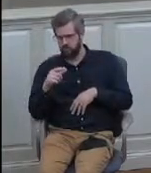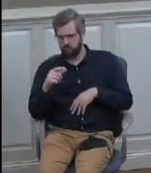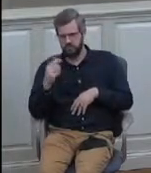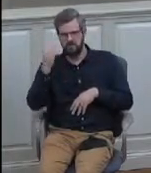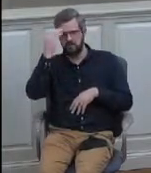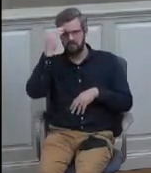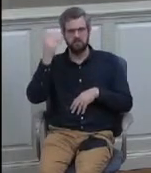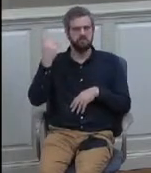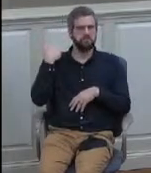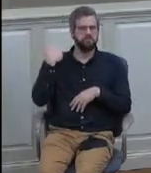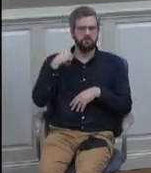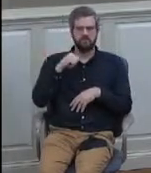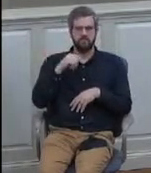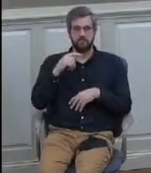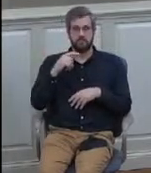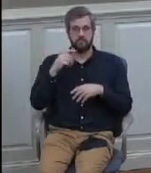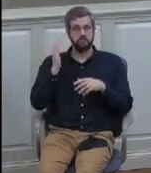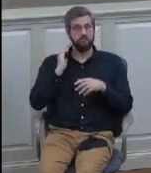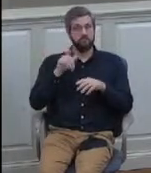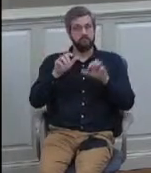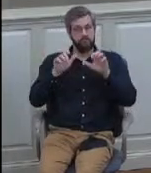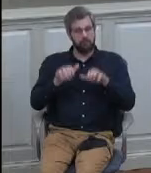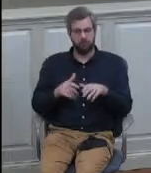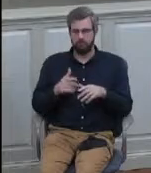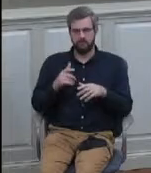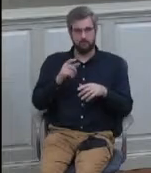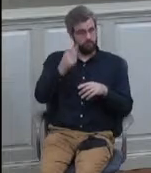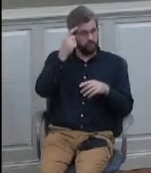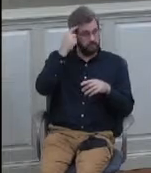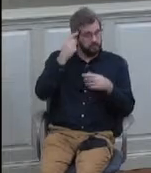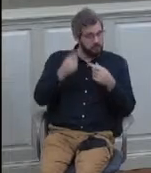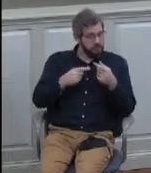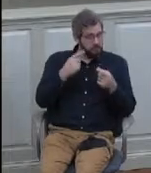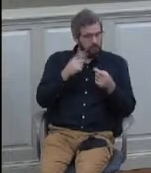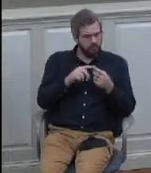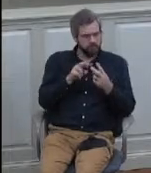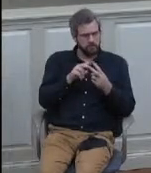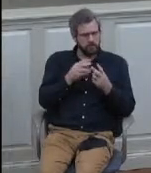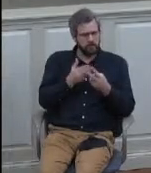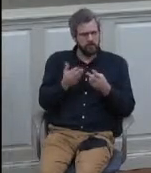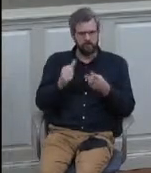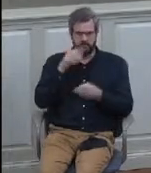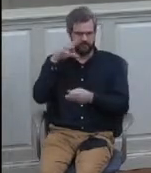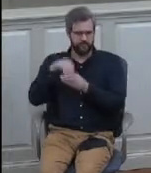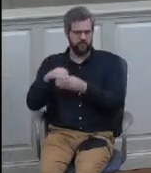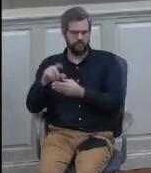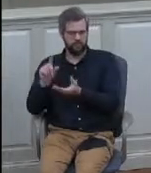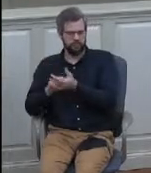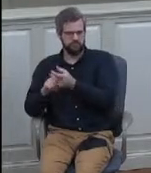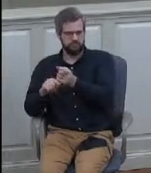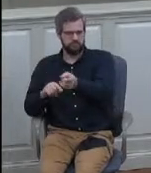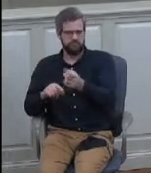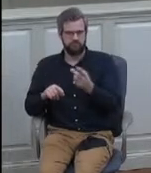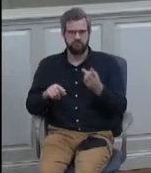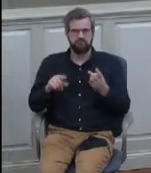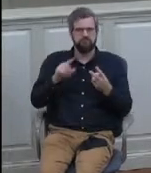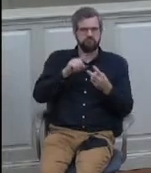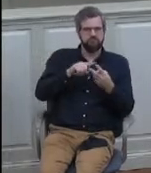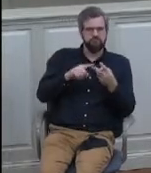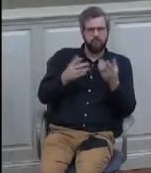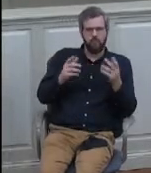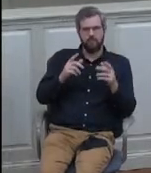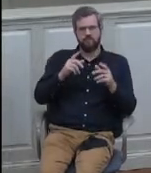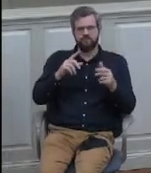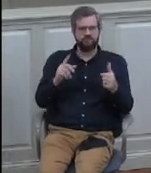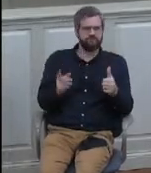wasn't really part of the scope, but in your mind, do you have a couple of things that you think we need to do first to kind of be the